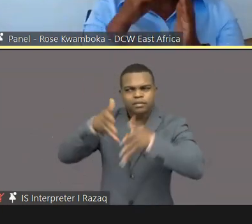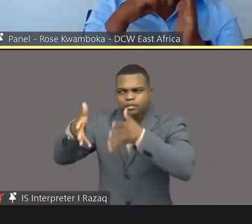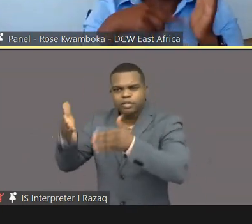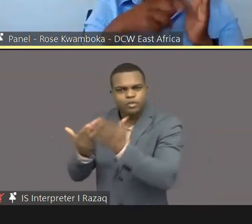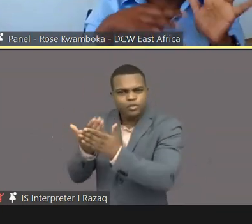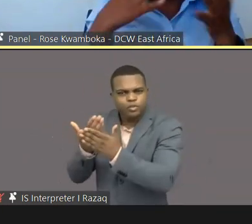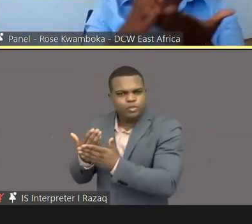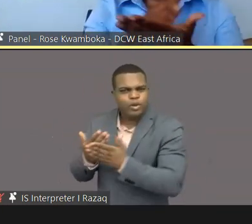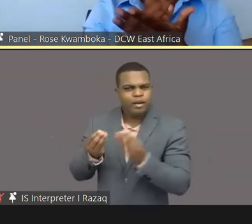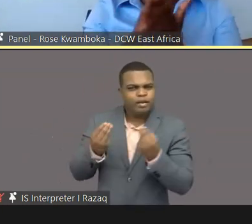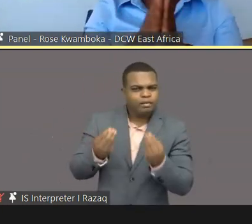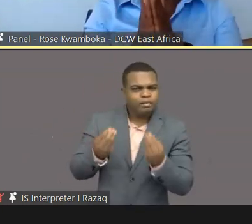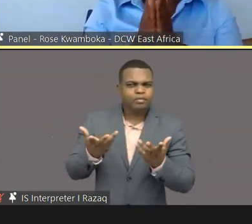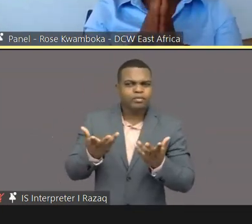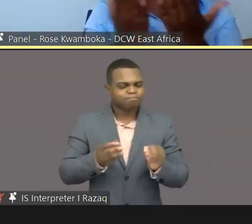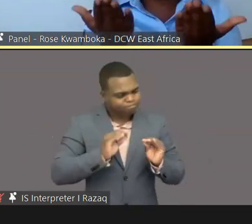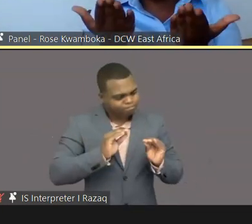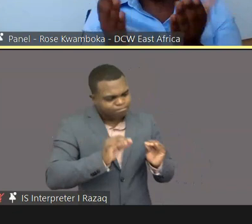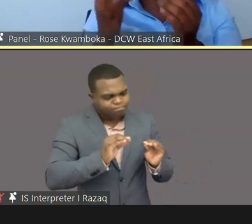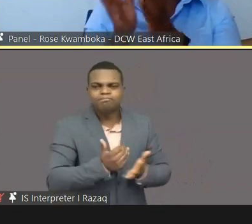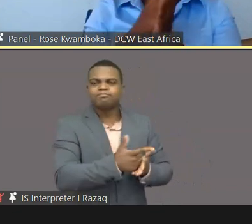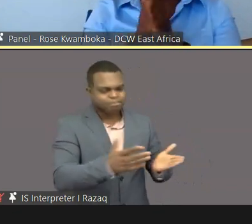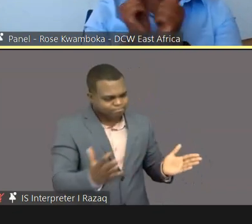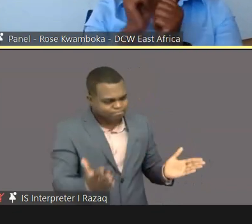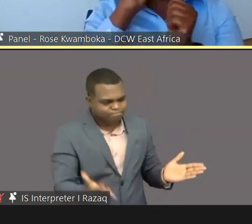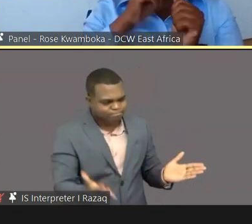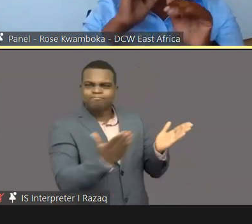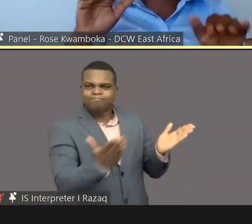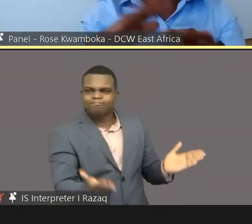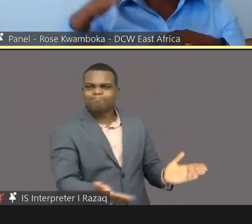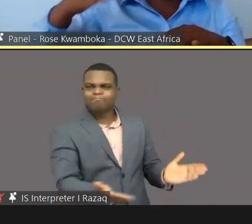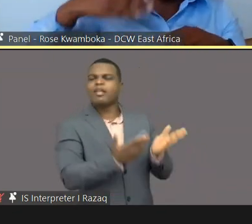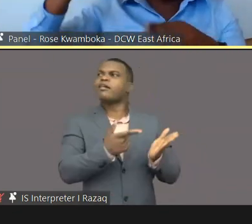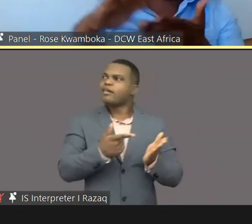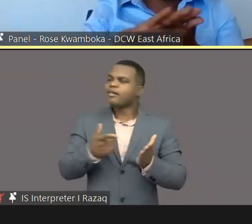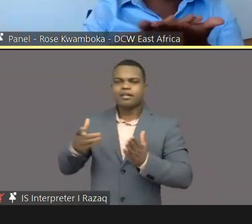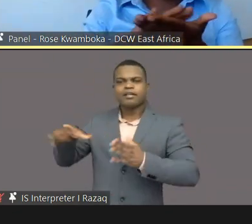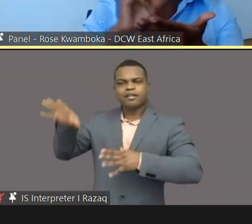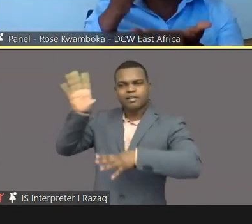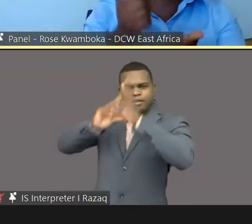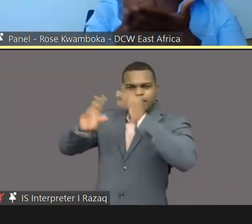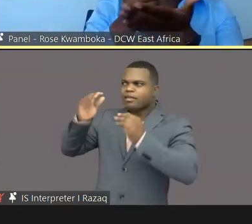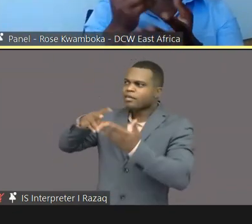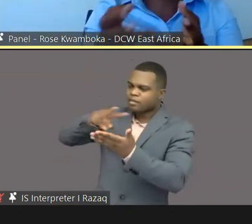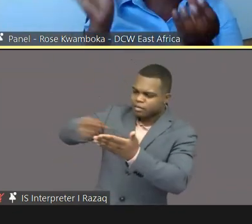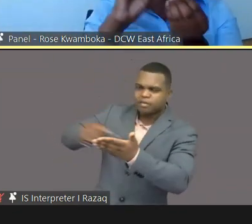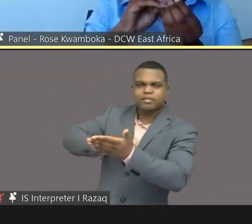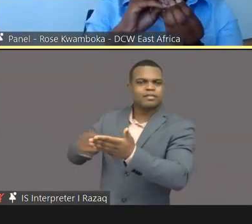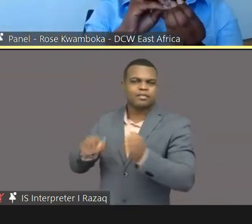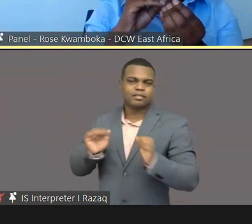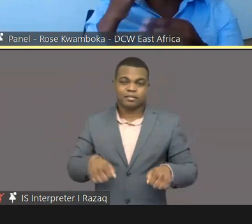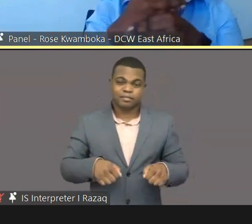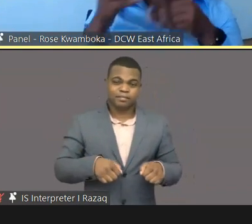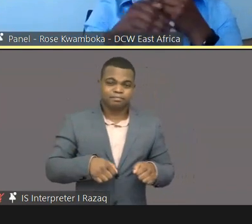skills. Reading or sharing of stories and storybooks will help on a daily basis, will help the